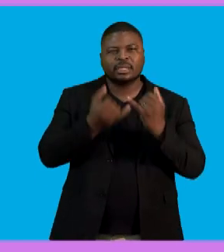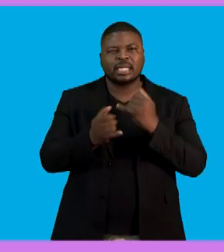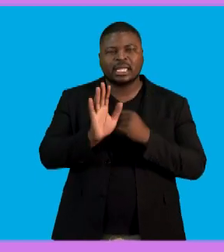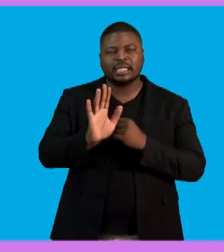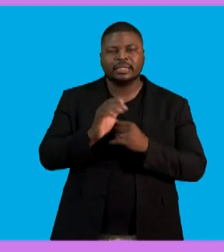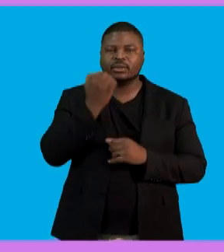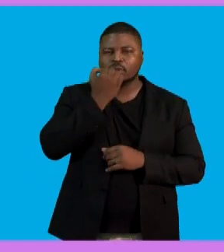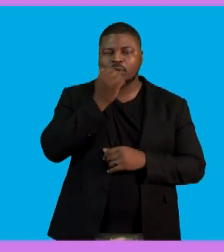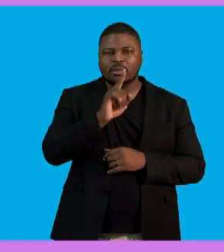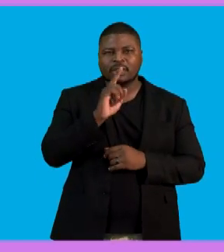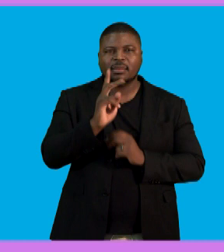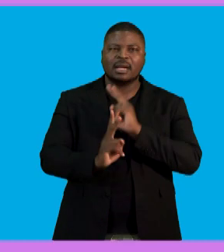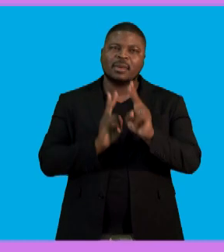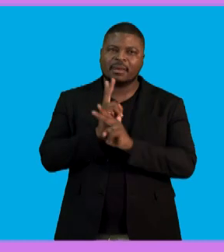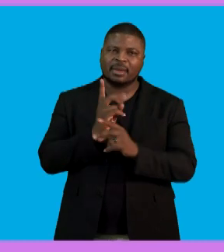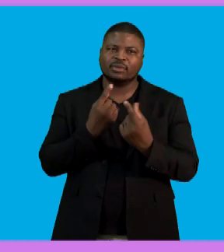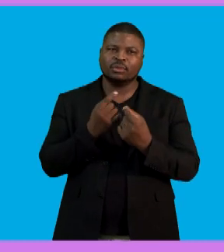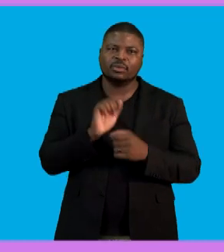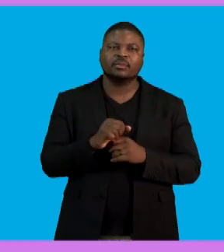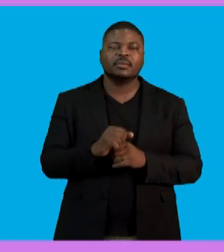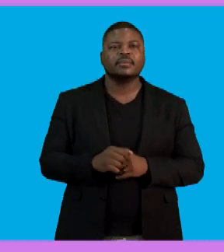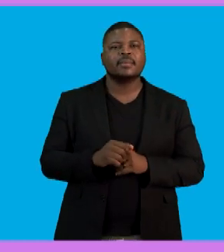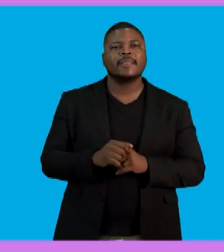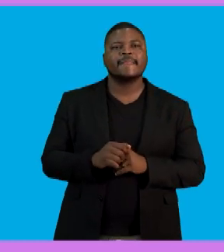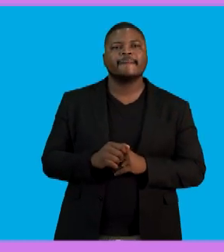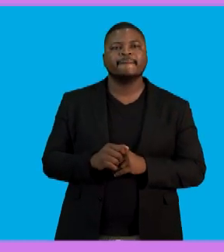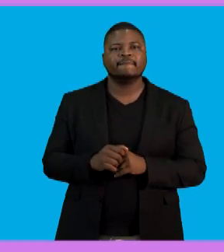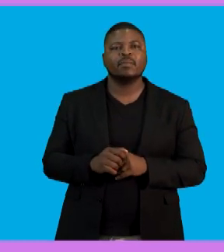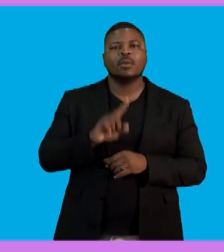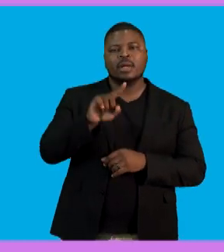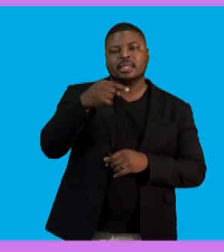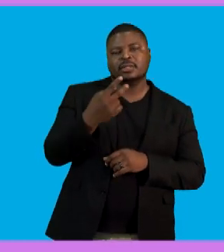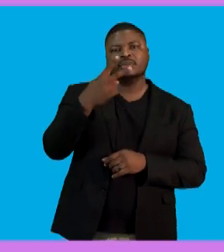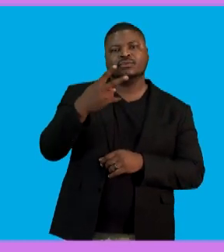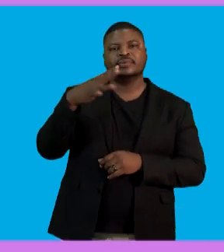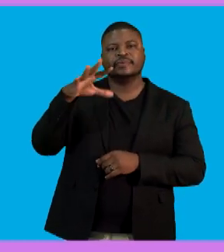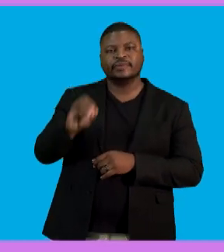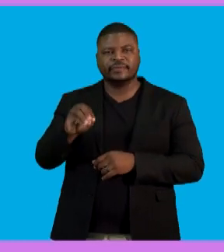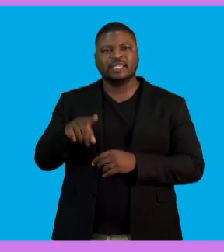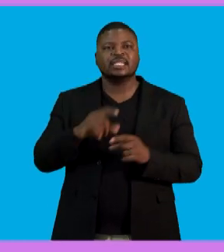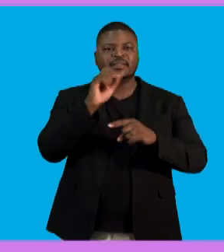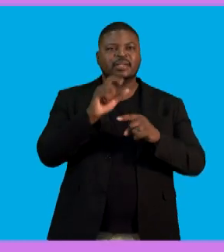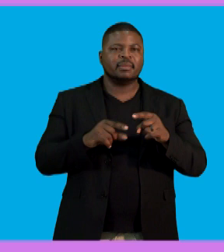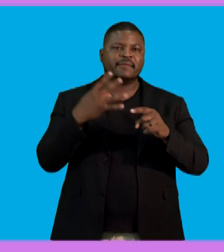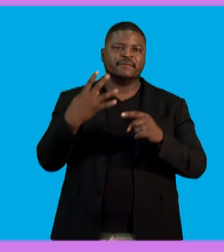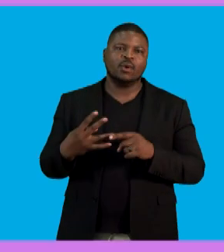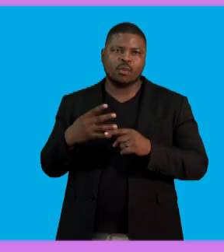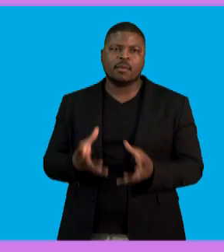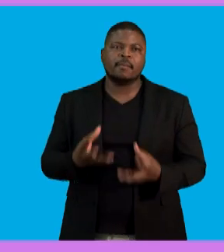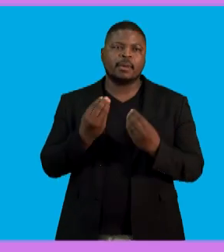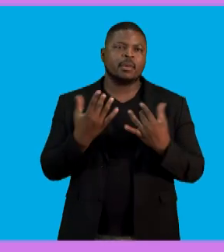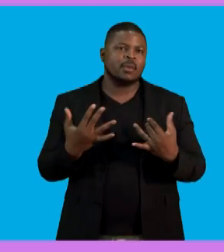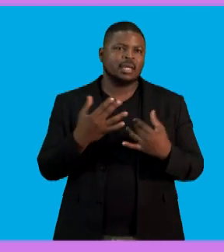that. Let's redo it. You say 1,250 divided by 4. It gives